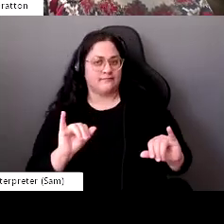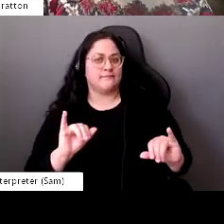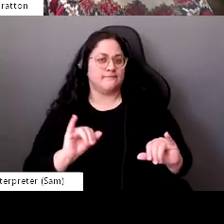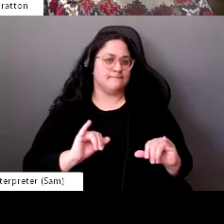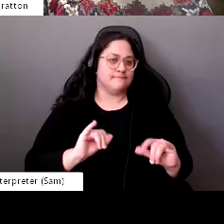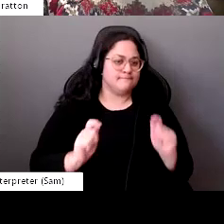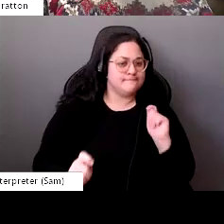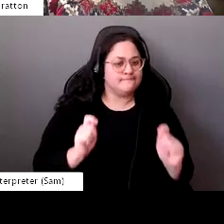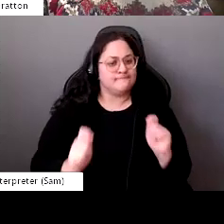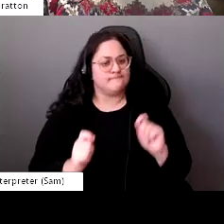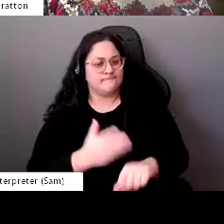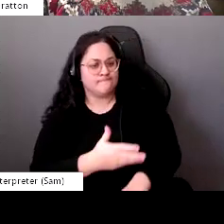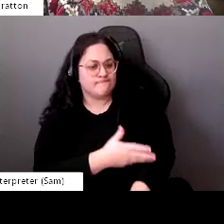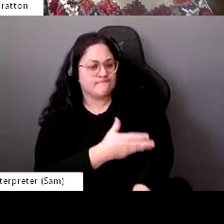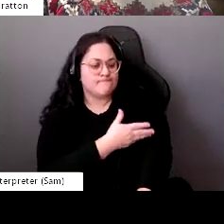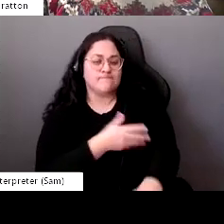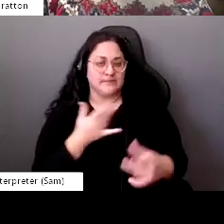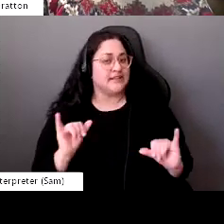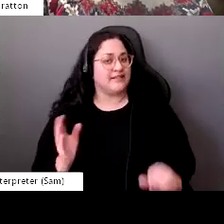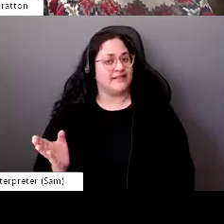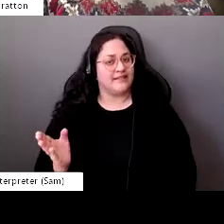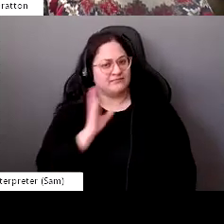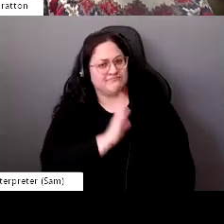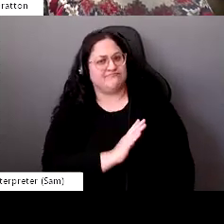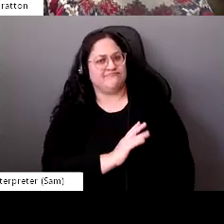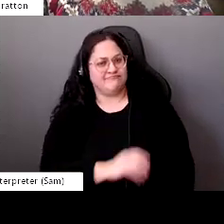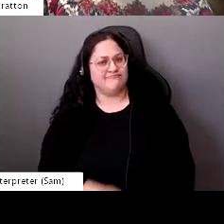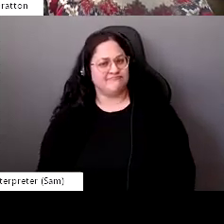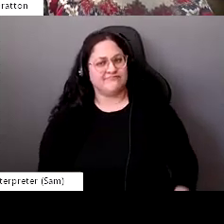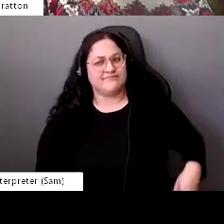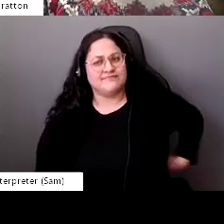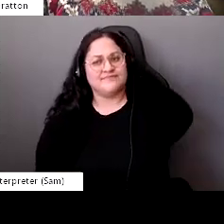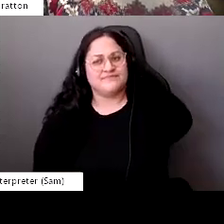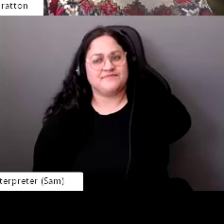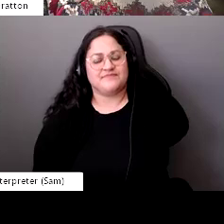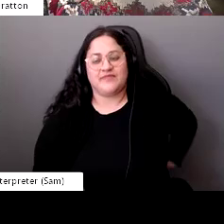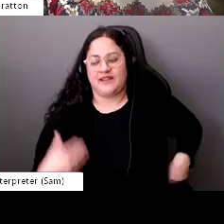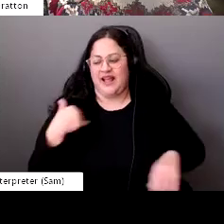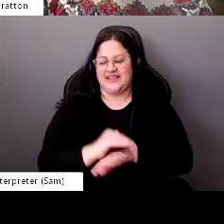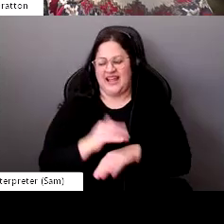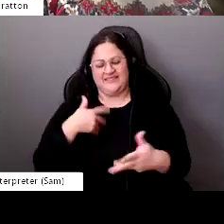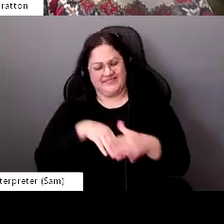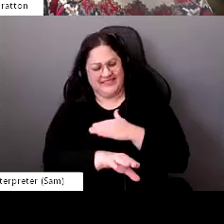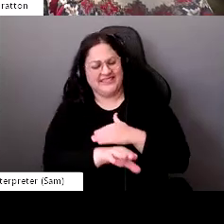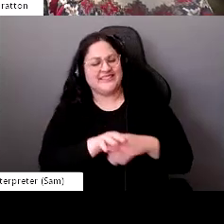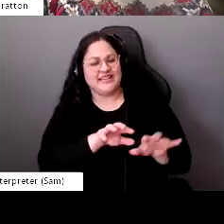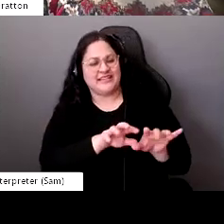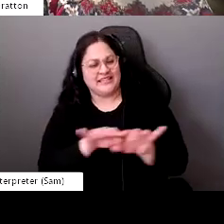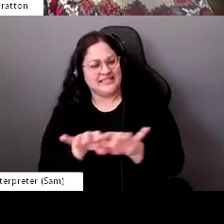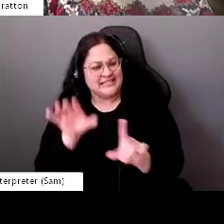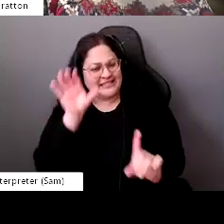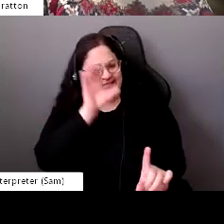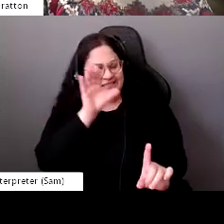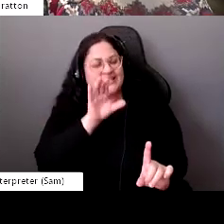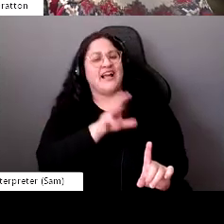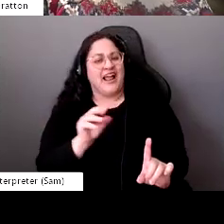up and it actually gave me this upgraded version. And it told me, well, we're just trying this out, see what you think. And then I got to use it a little